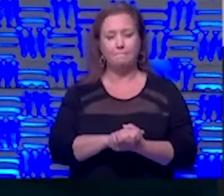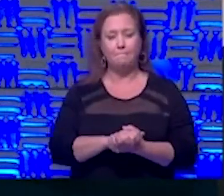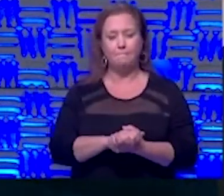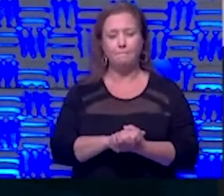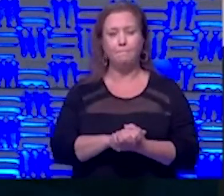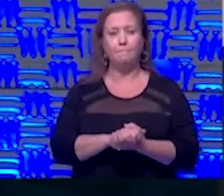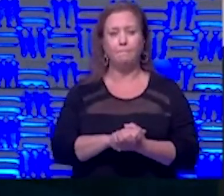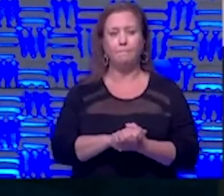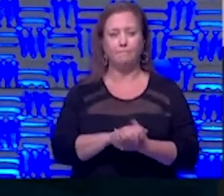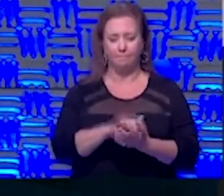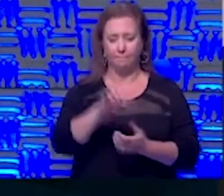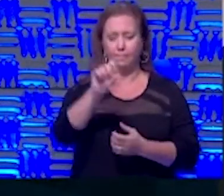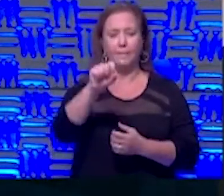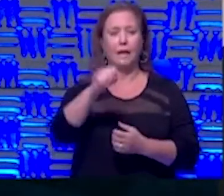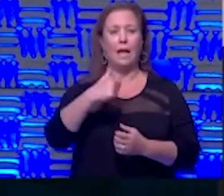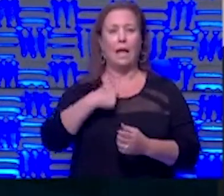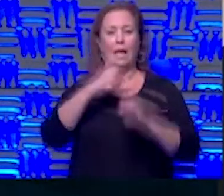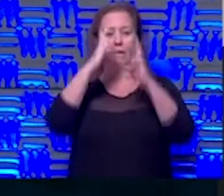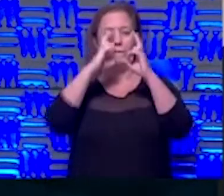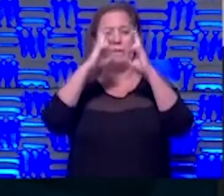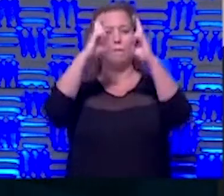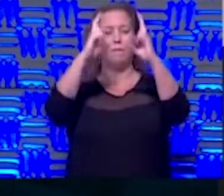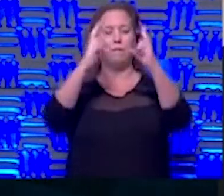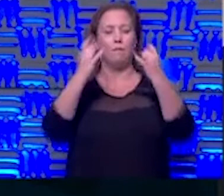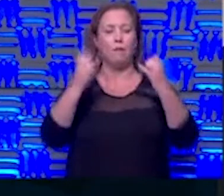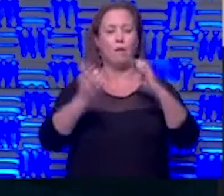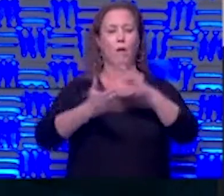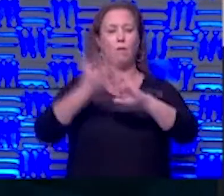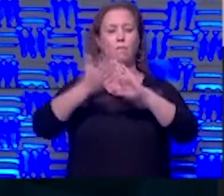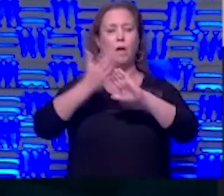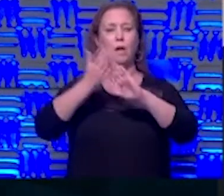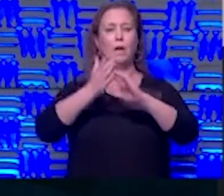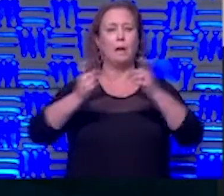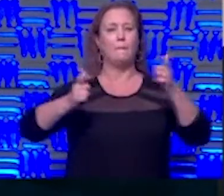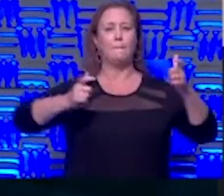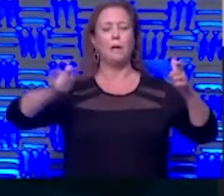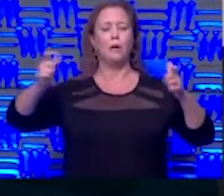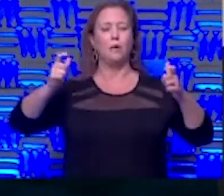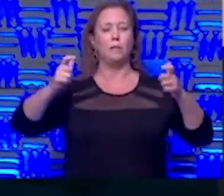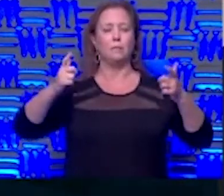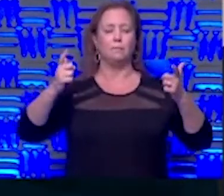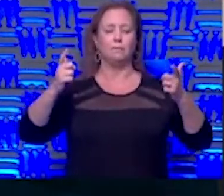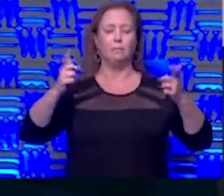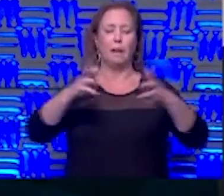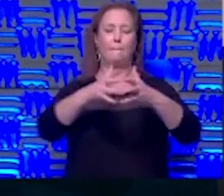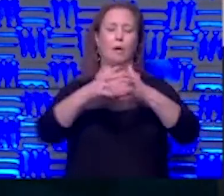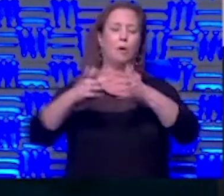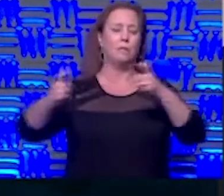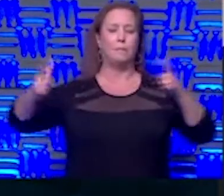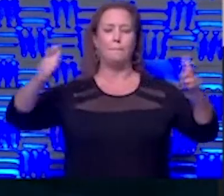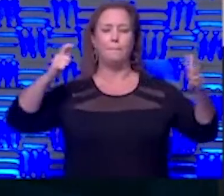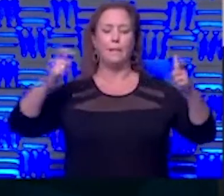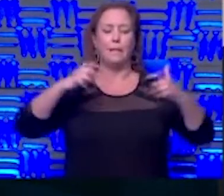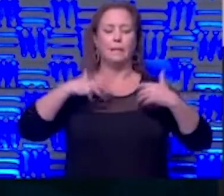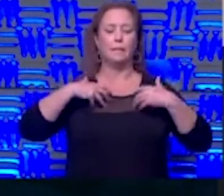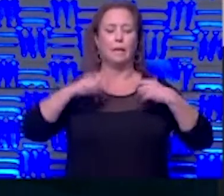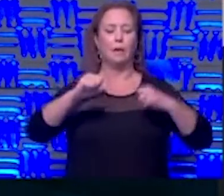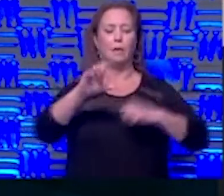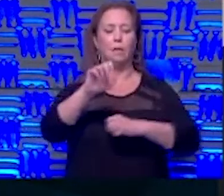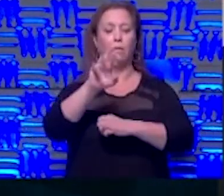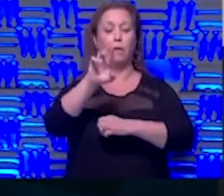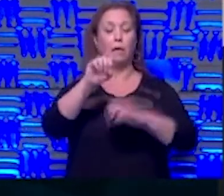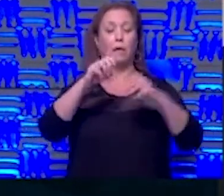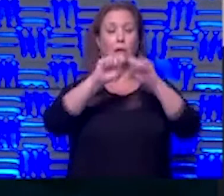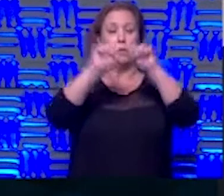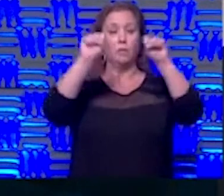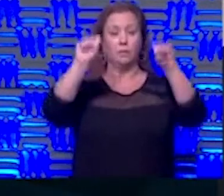Look, I'm given the honor of running America's largest healthcare system, and I'm responsible